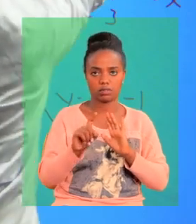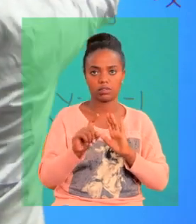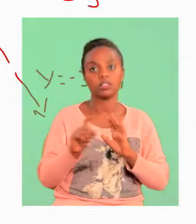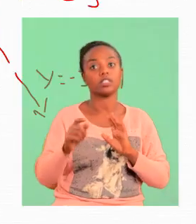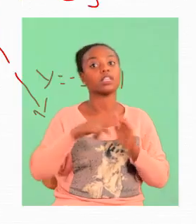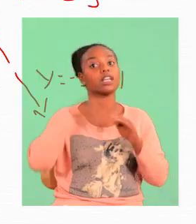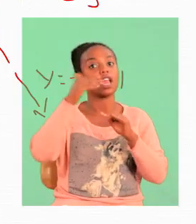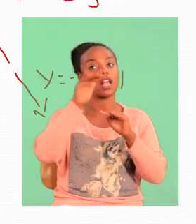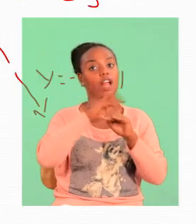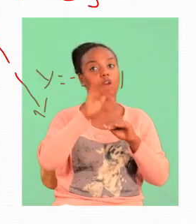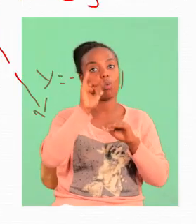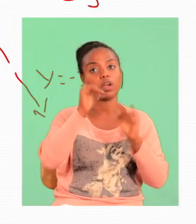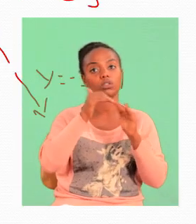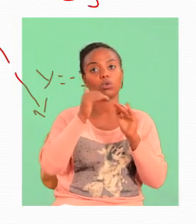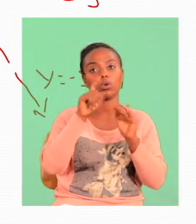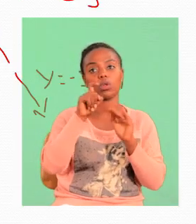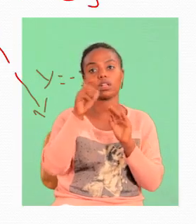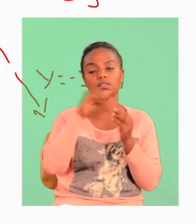x plus 3.